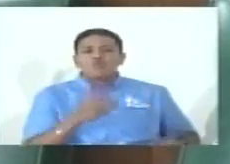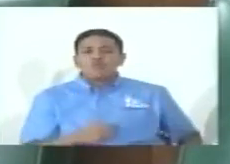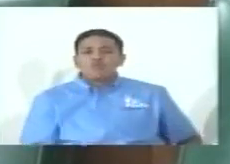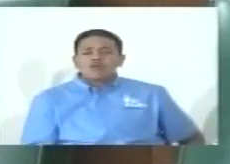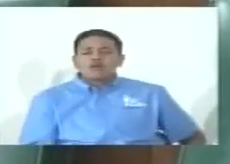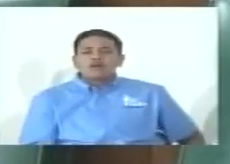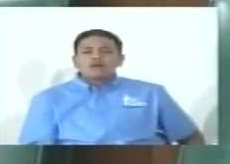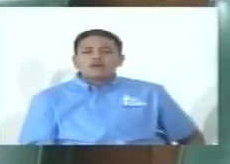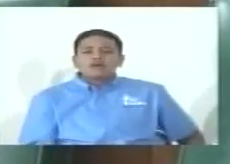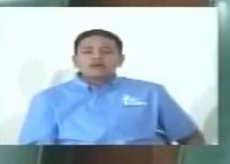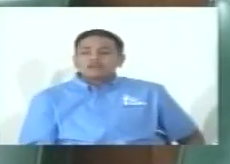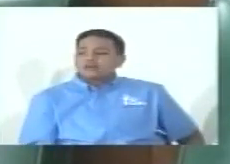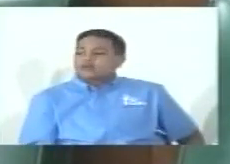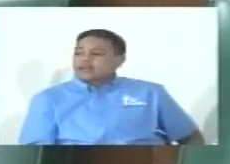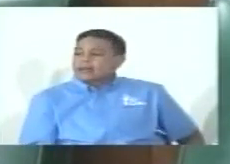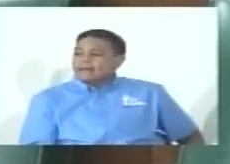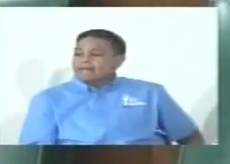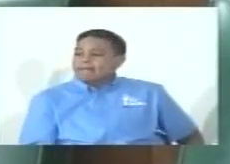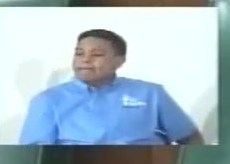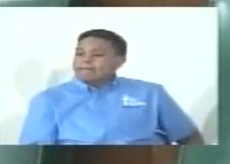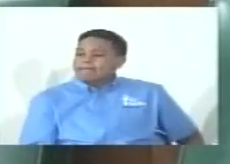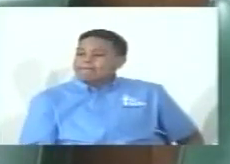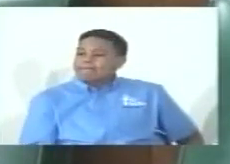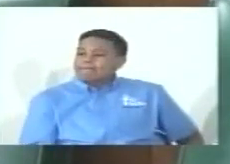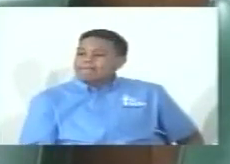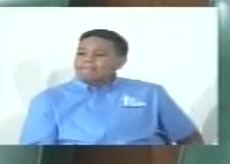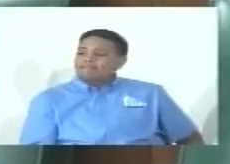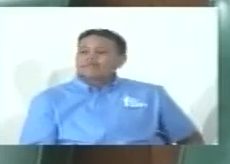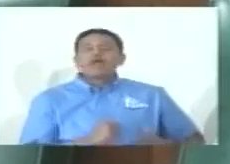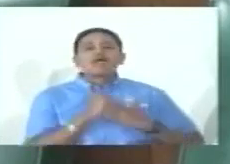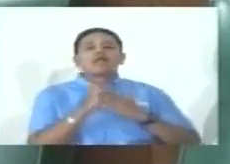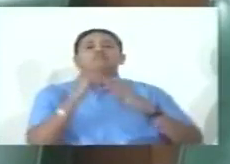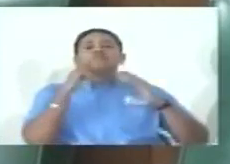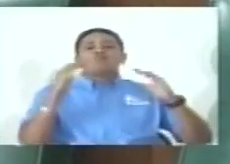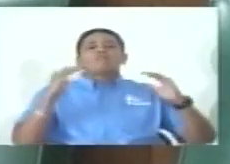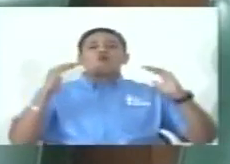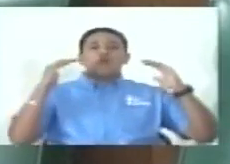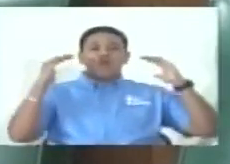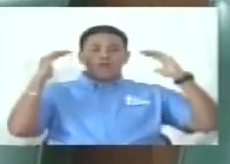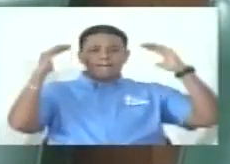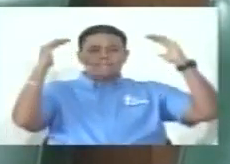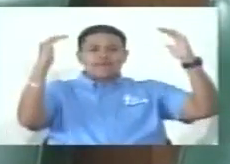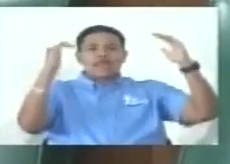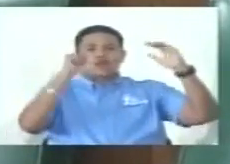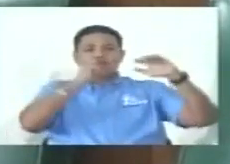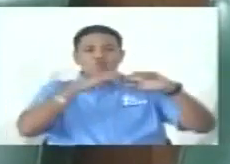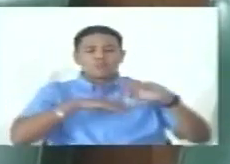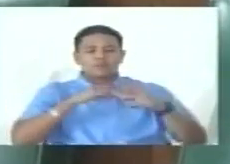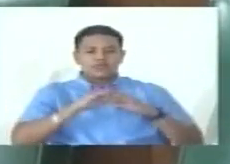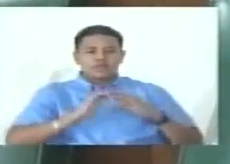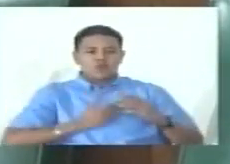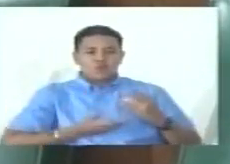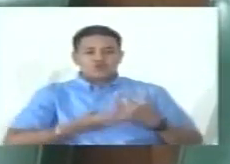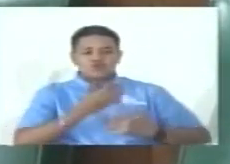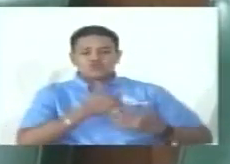helped to propel women within our